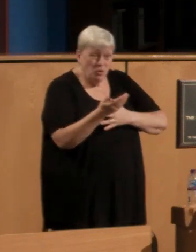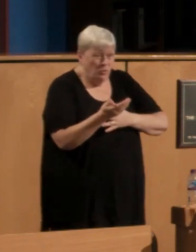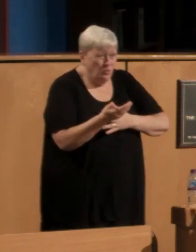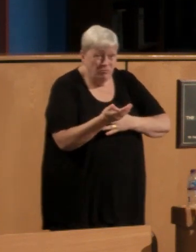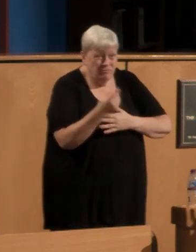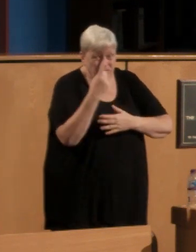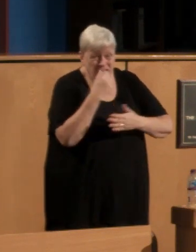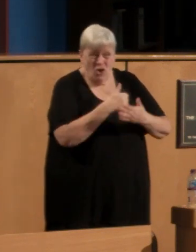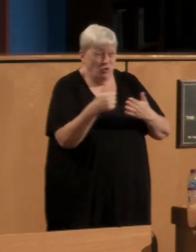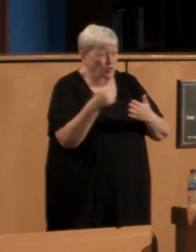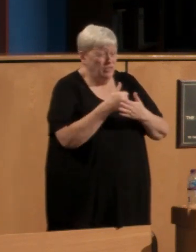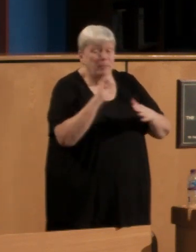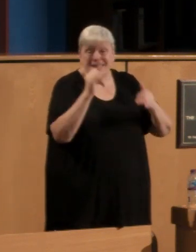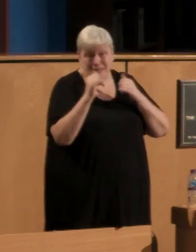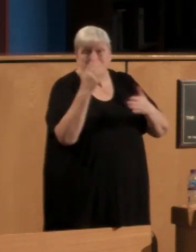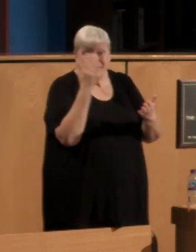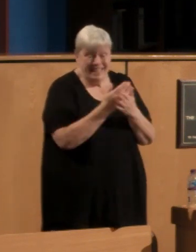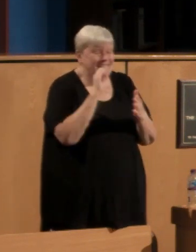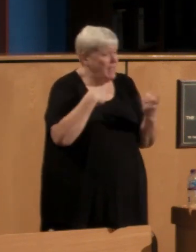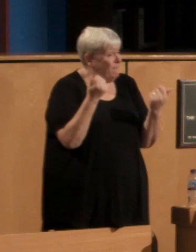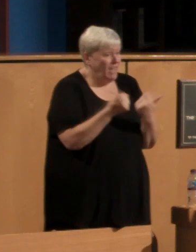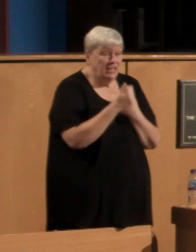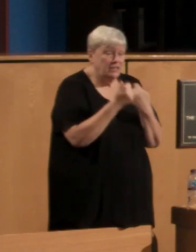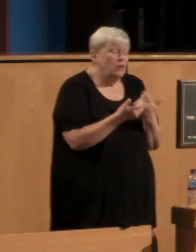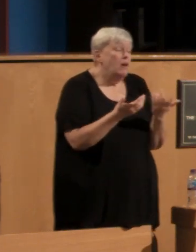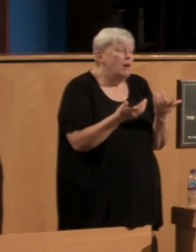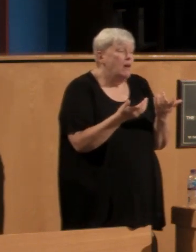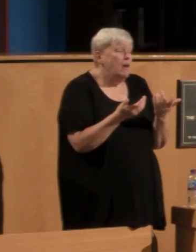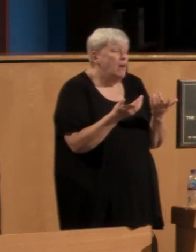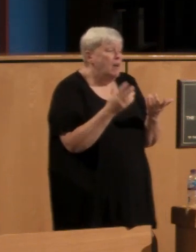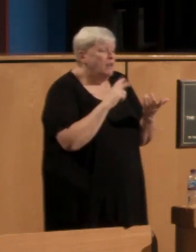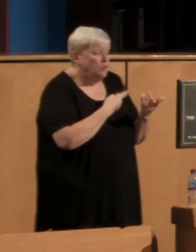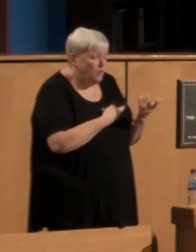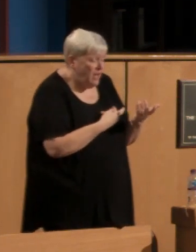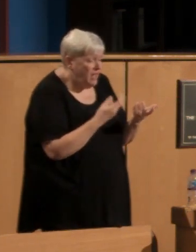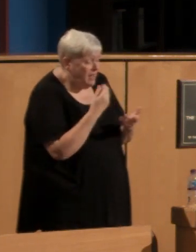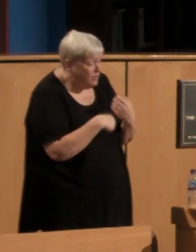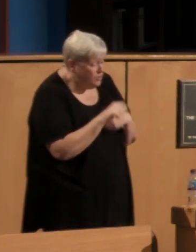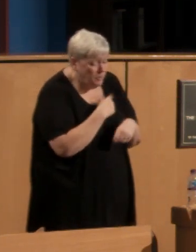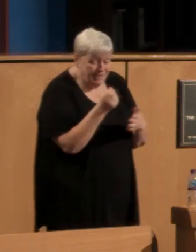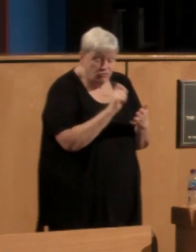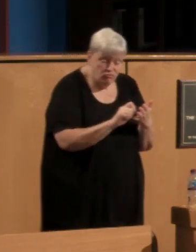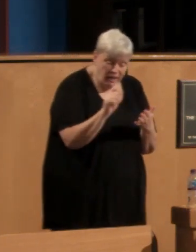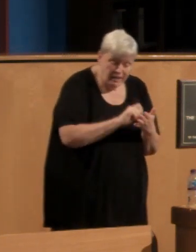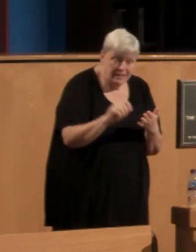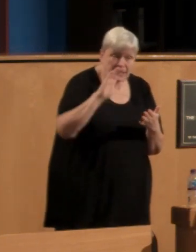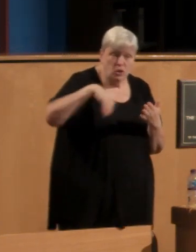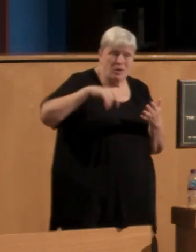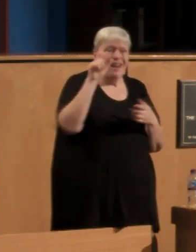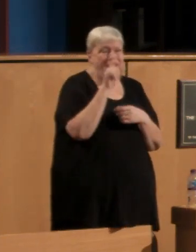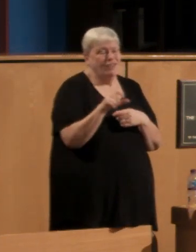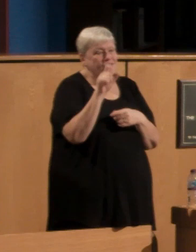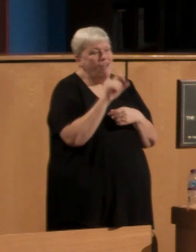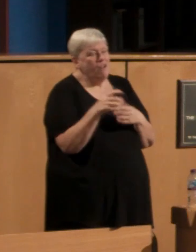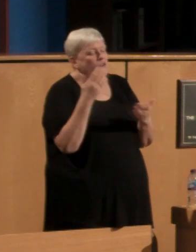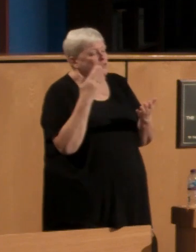but sometimes it is, and that's also fine. And translating that into writing and writing queer characters, and you